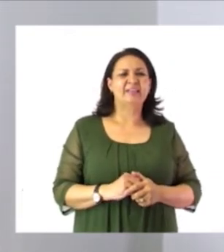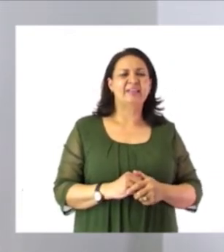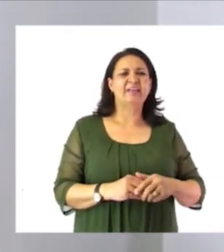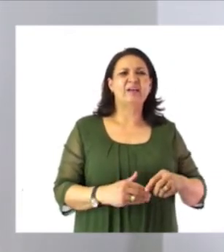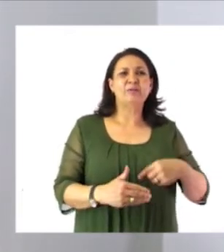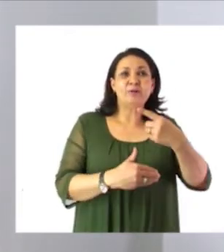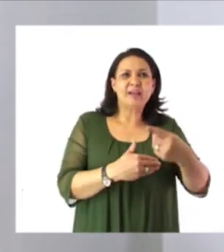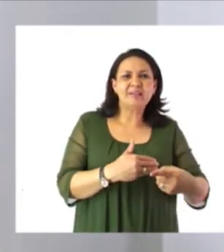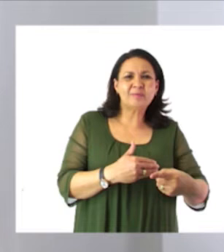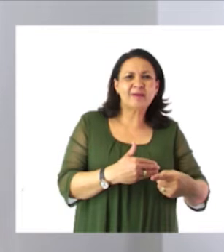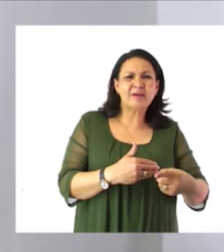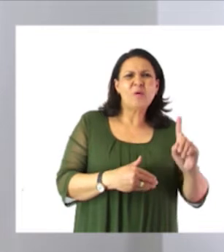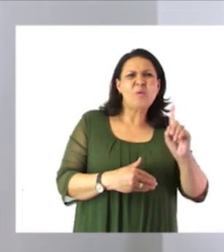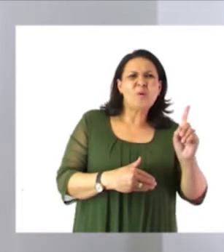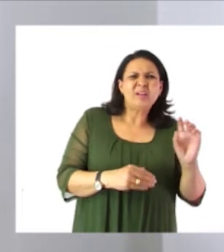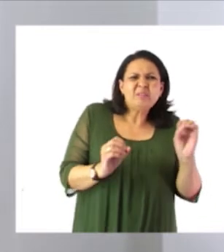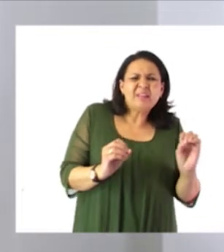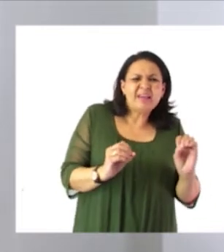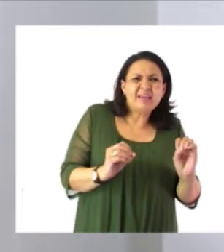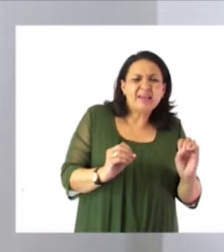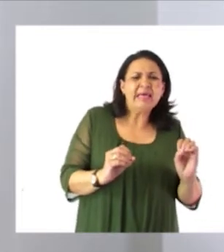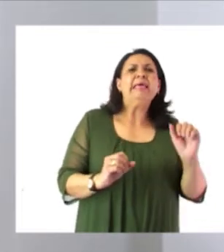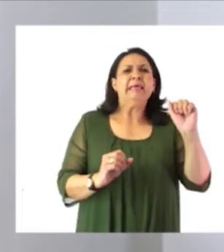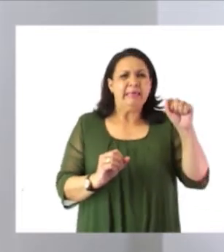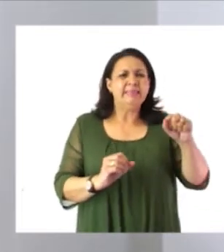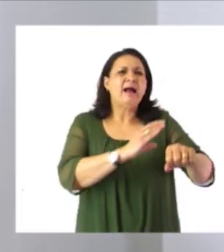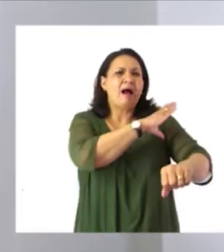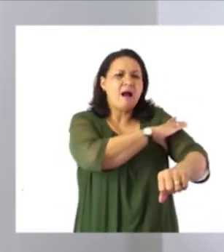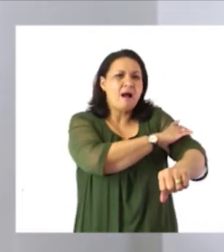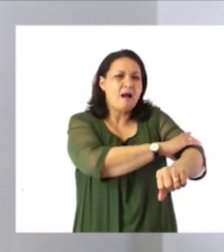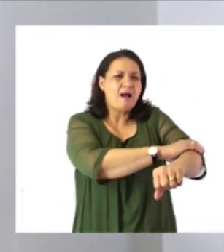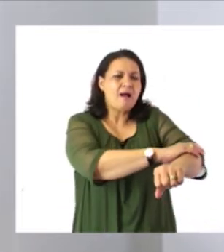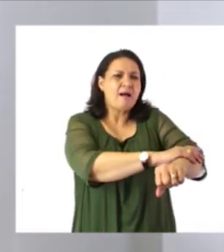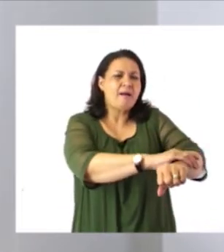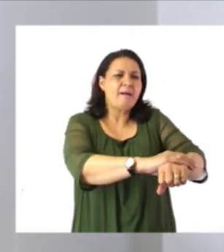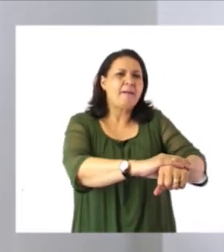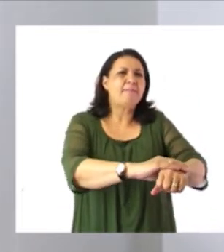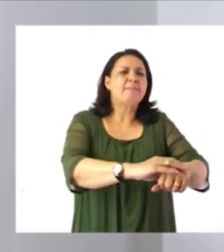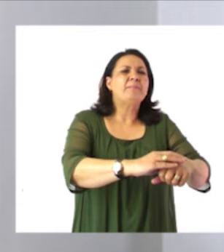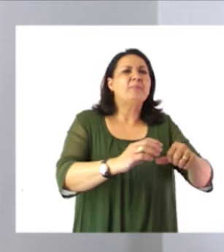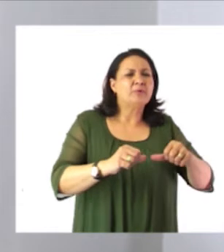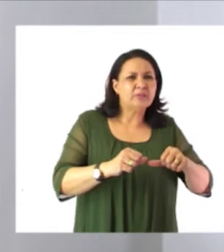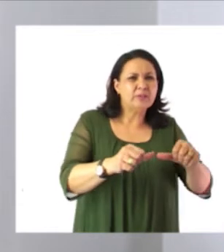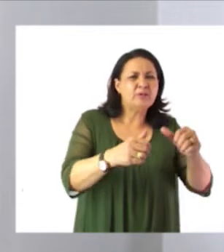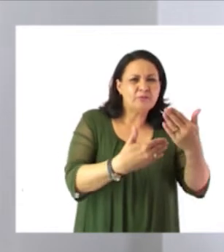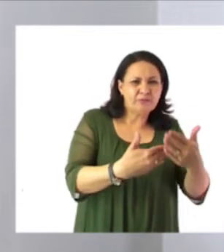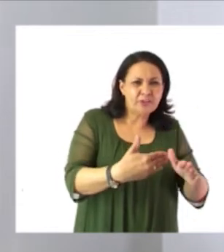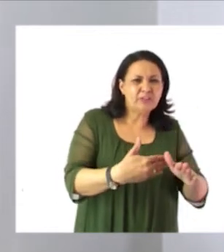one. What is missing? Yes, the arm. Can you complete it? Draw the arm.